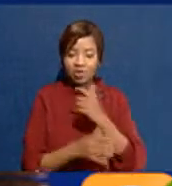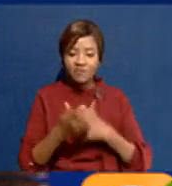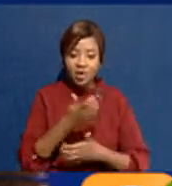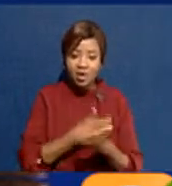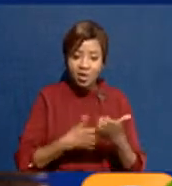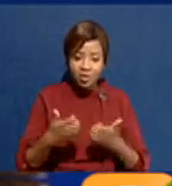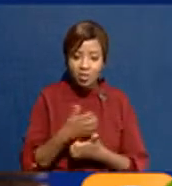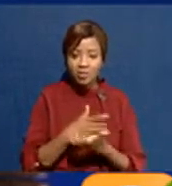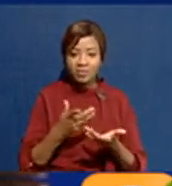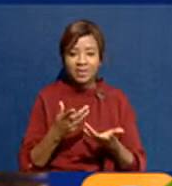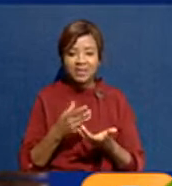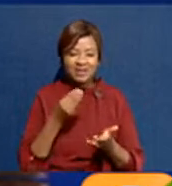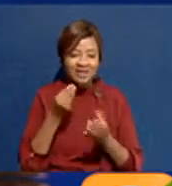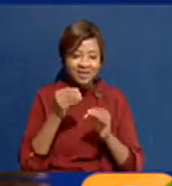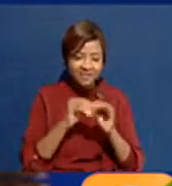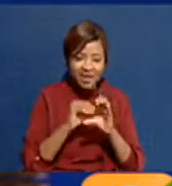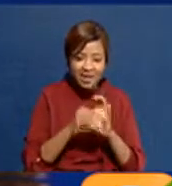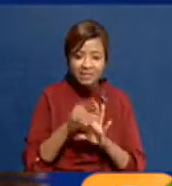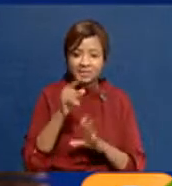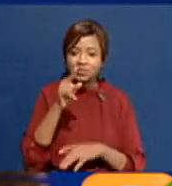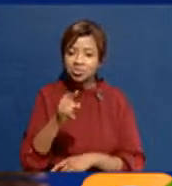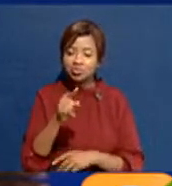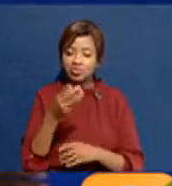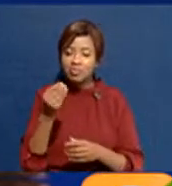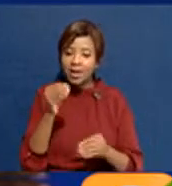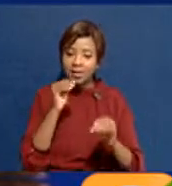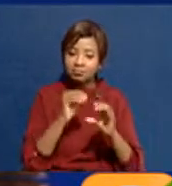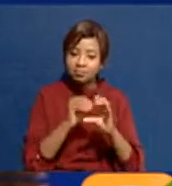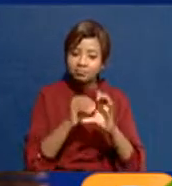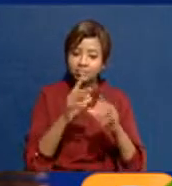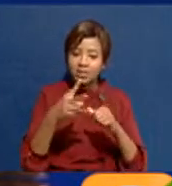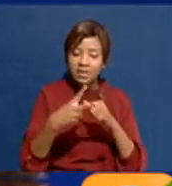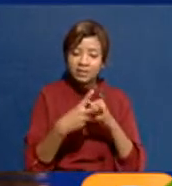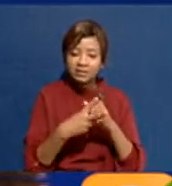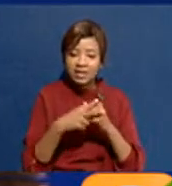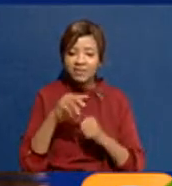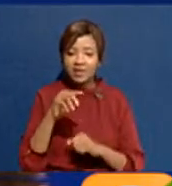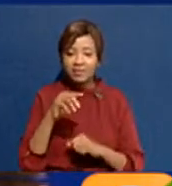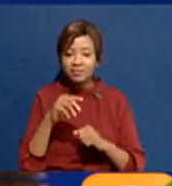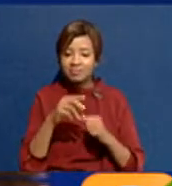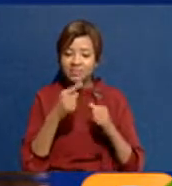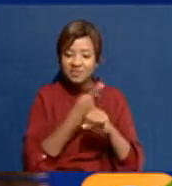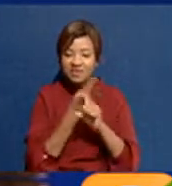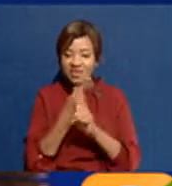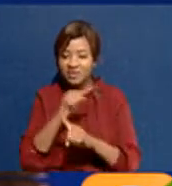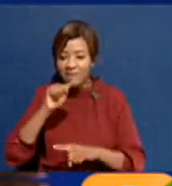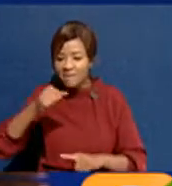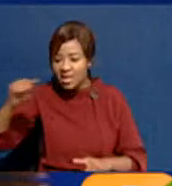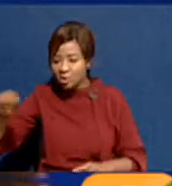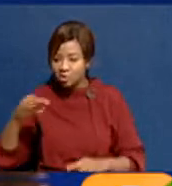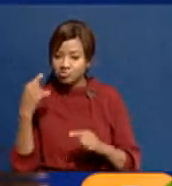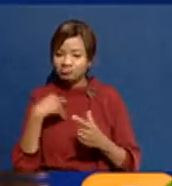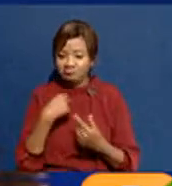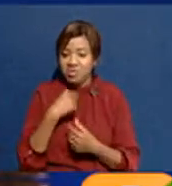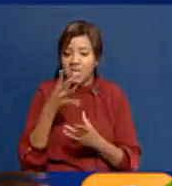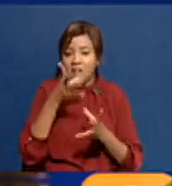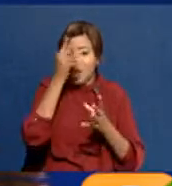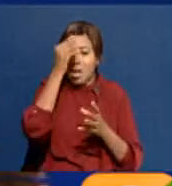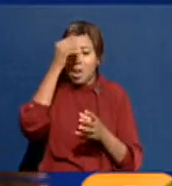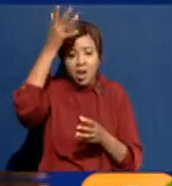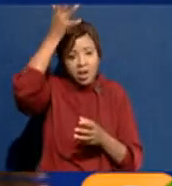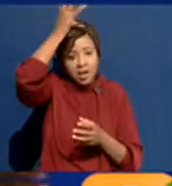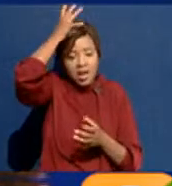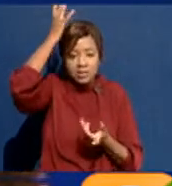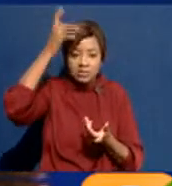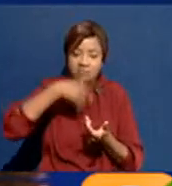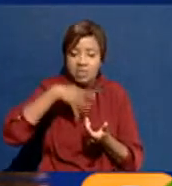do you invest several millions in training me as a doctor or as a nurse, and then you just let me go